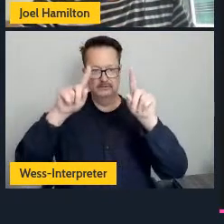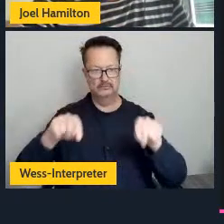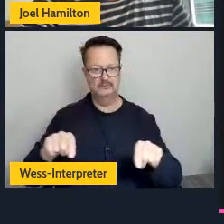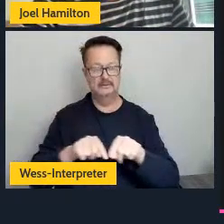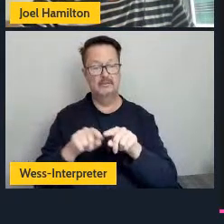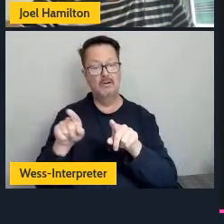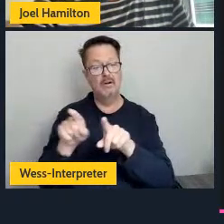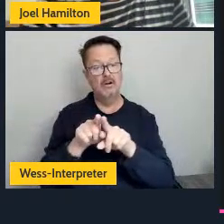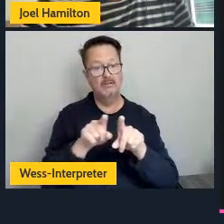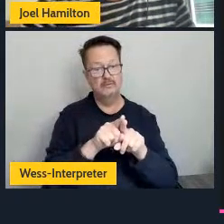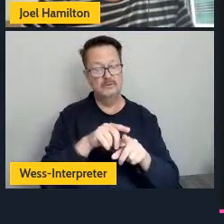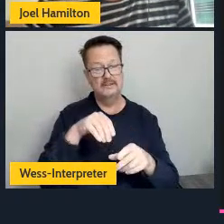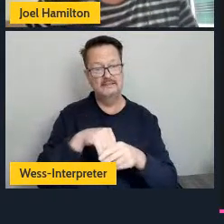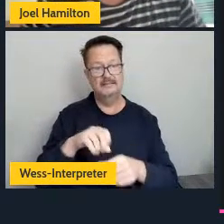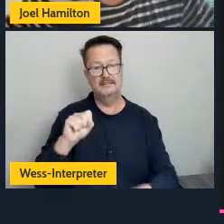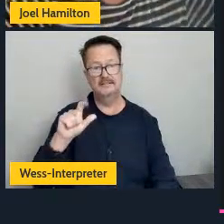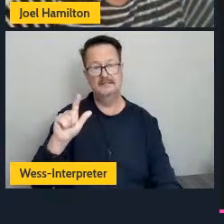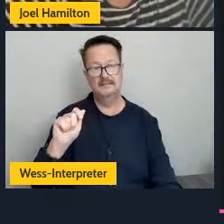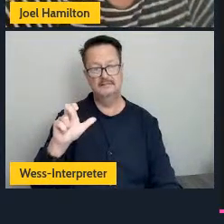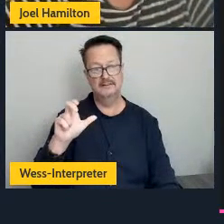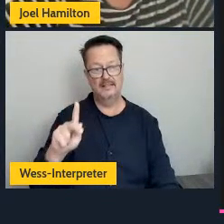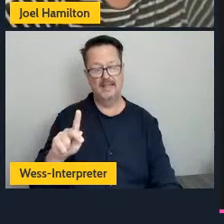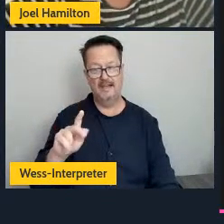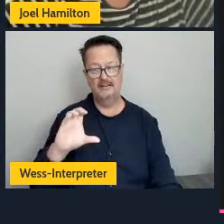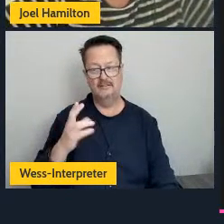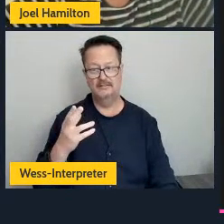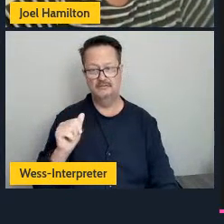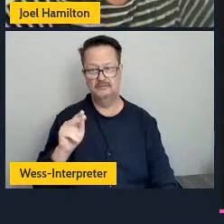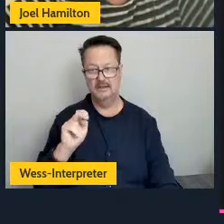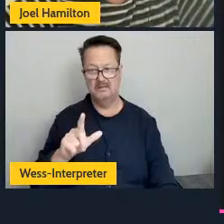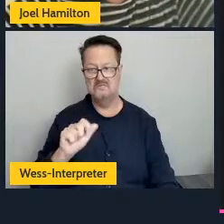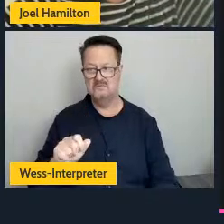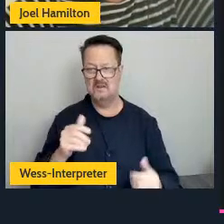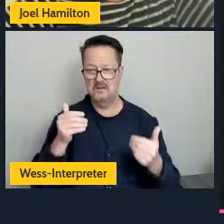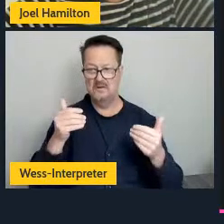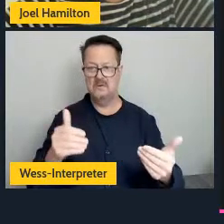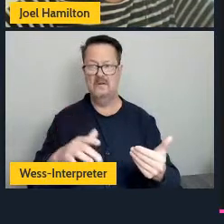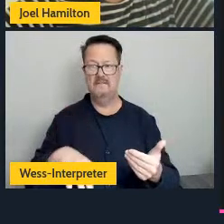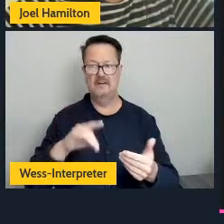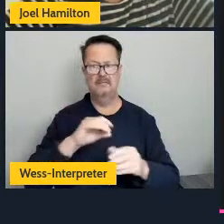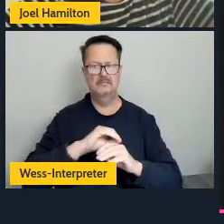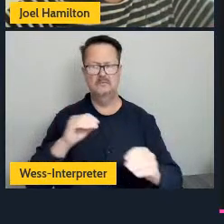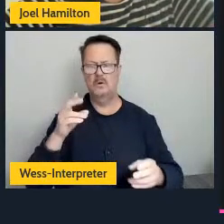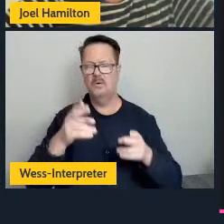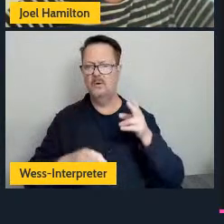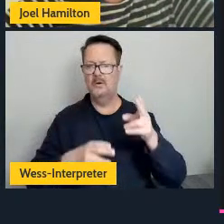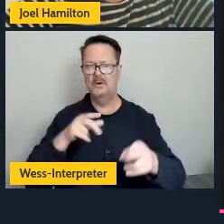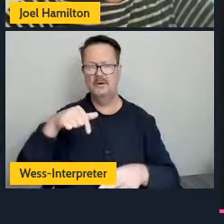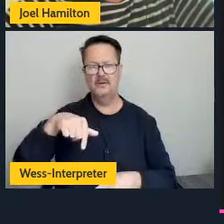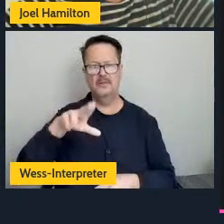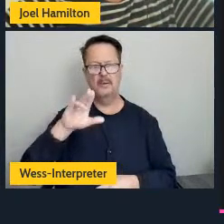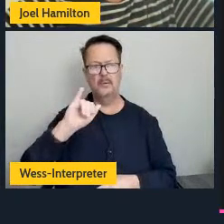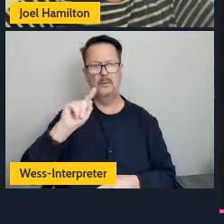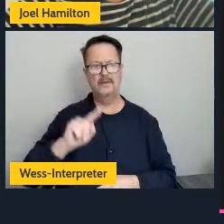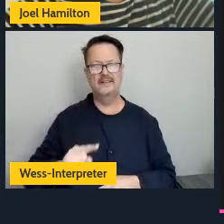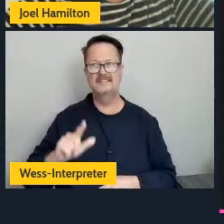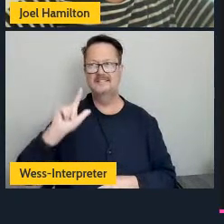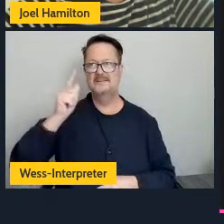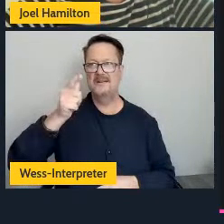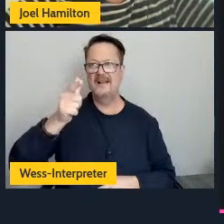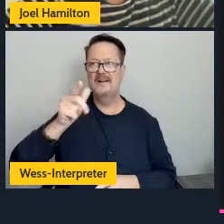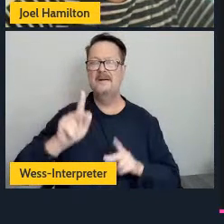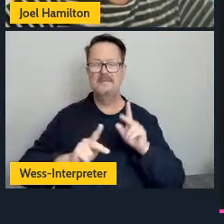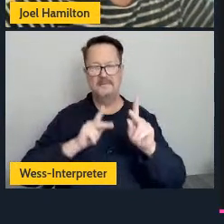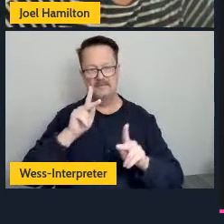is in the Slack channel. So you can go and find him. No hurry. The quiz is in a while. So people will